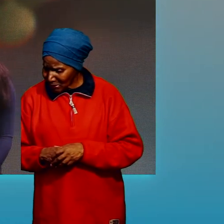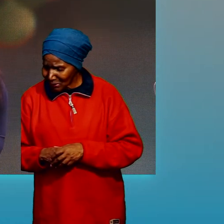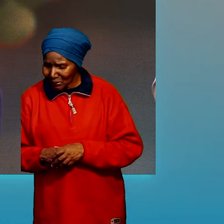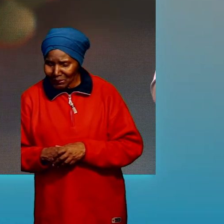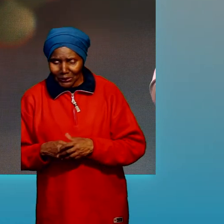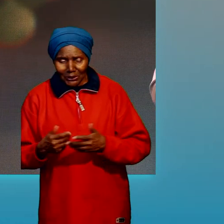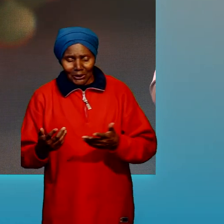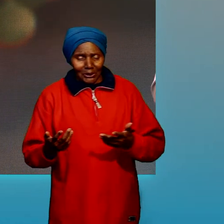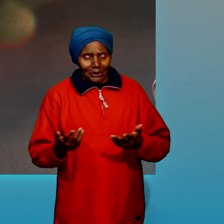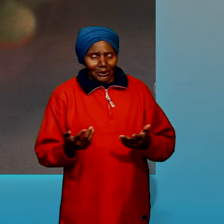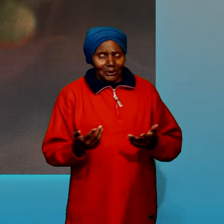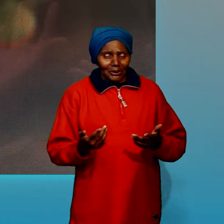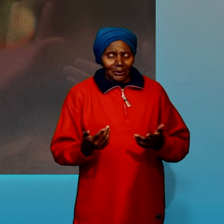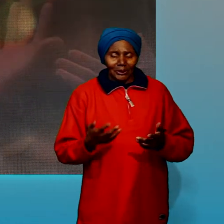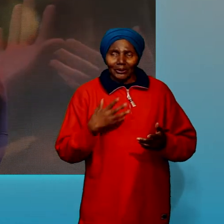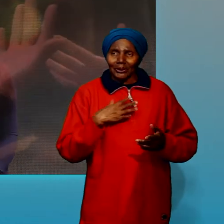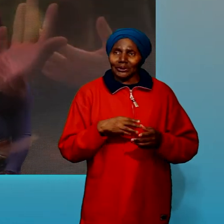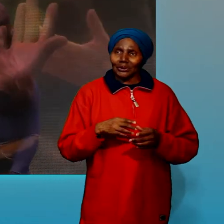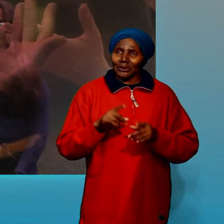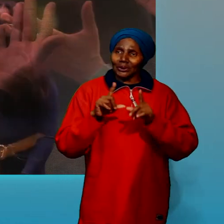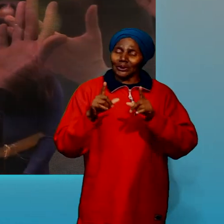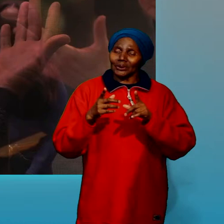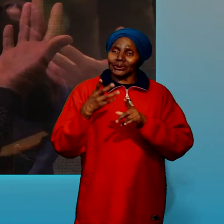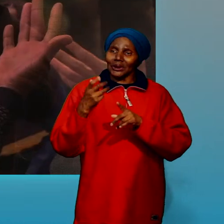Lord, take it all.